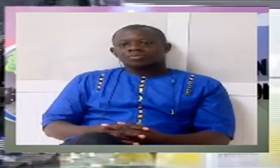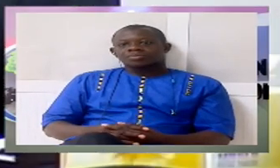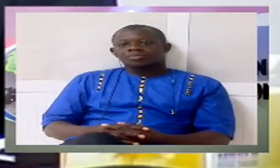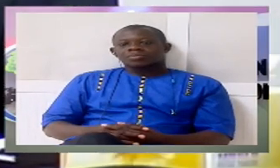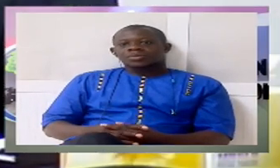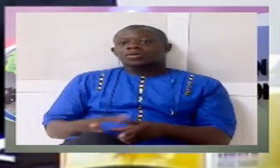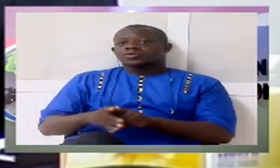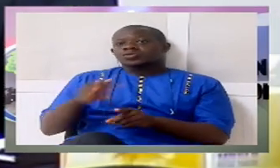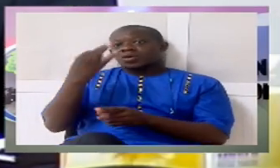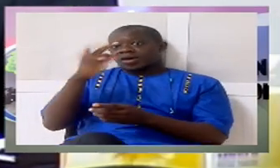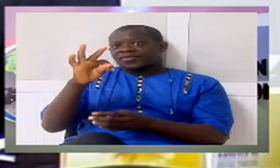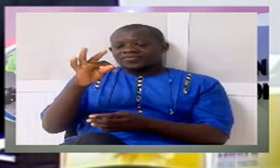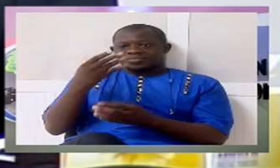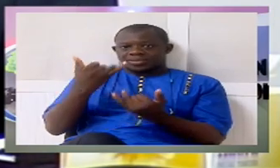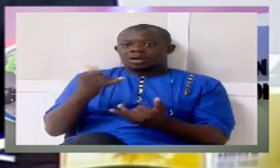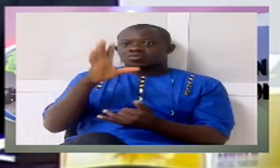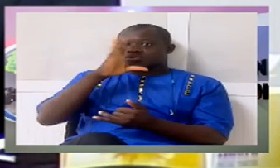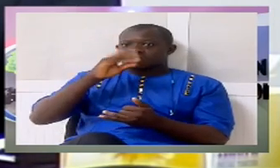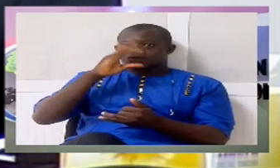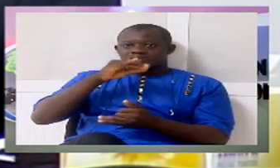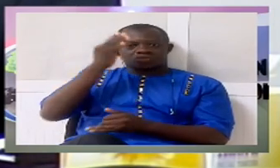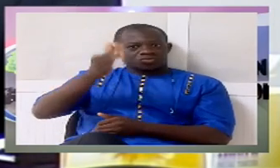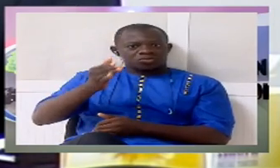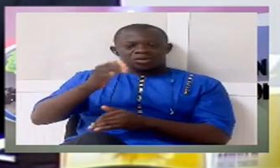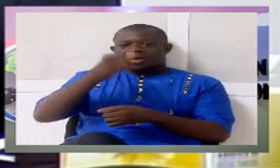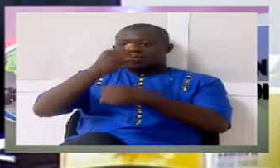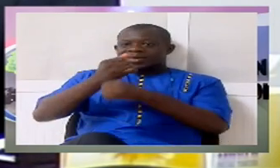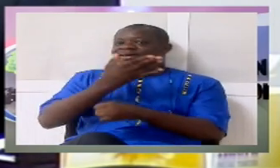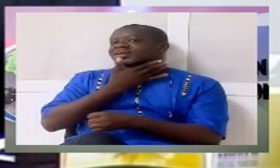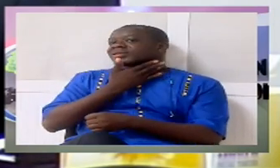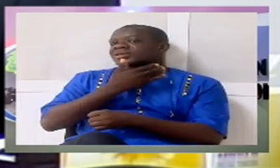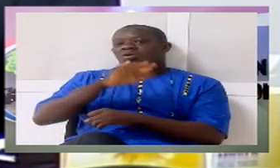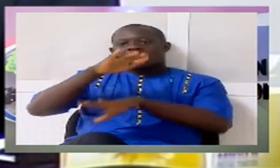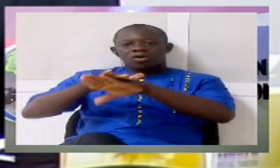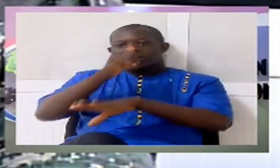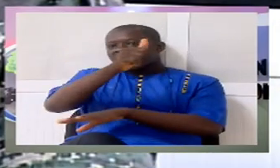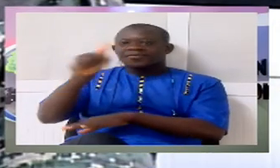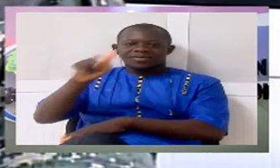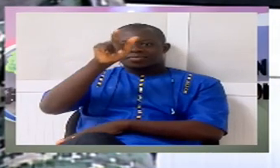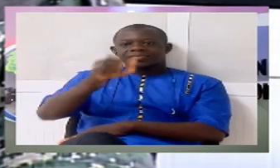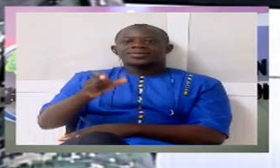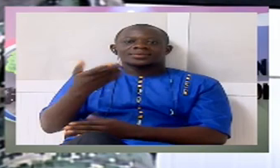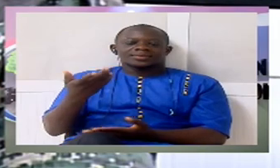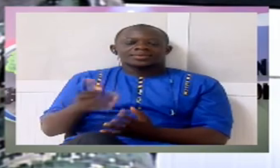So by speaking the truth, it becomes a whole lot easier for everybody. Te so waxe diga bi nak dafa yomba pour ñun